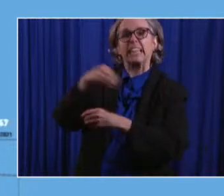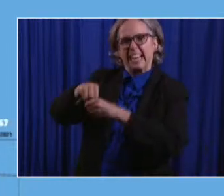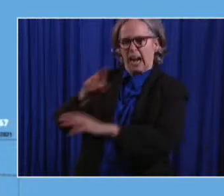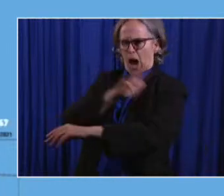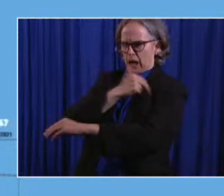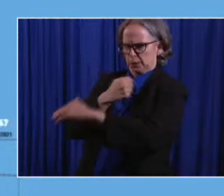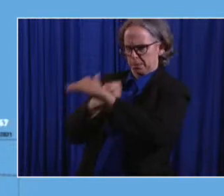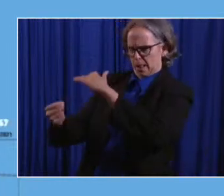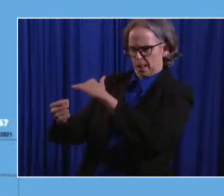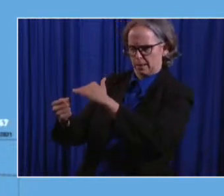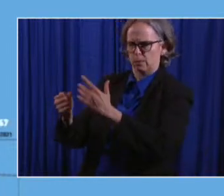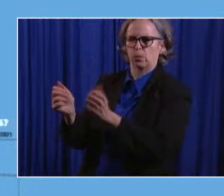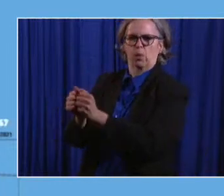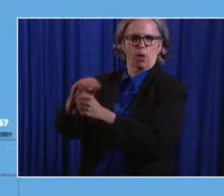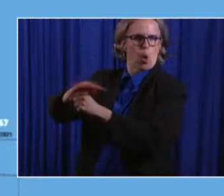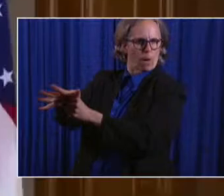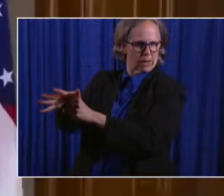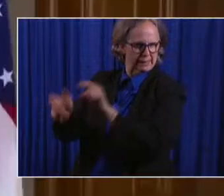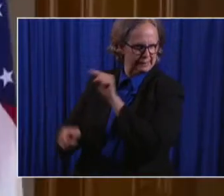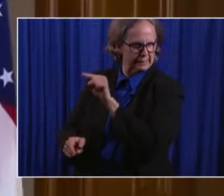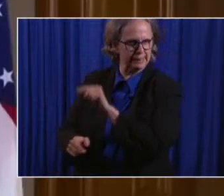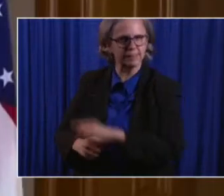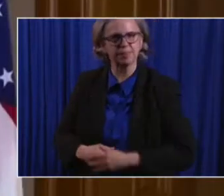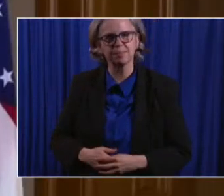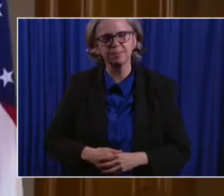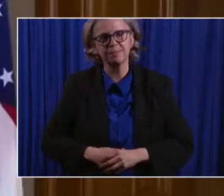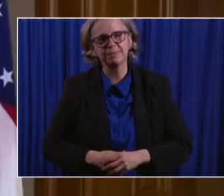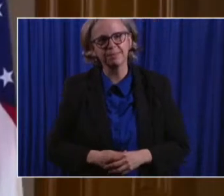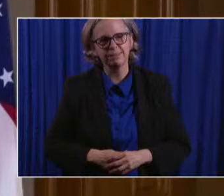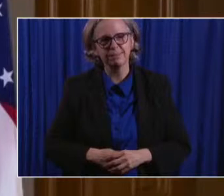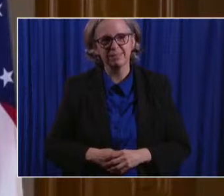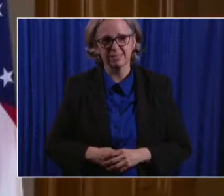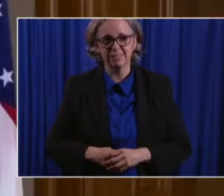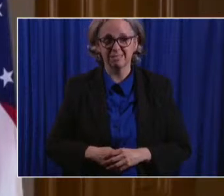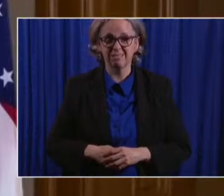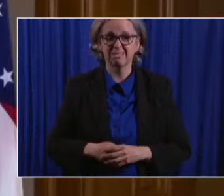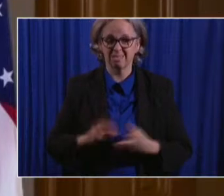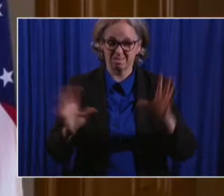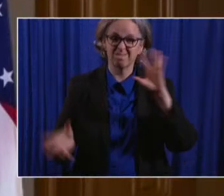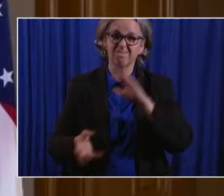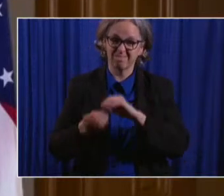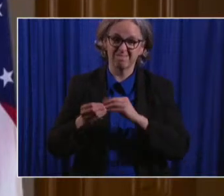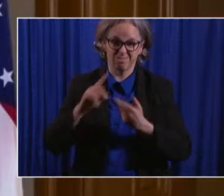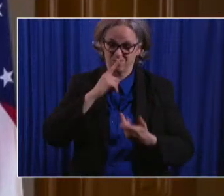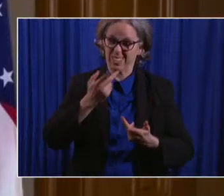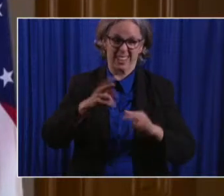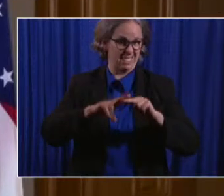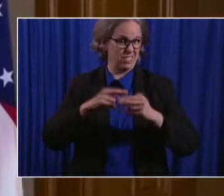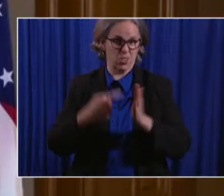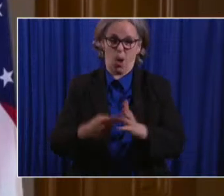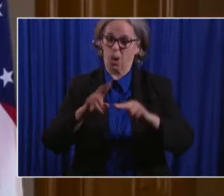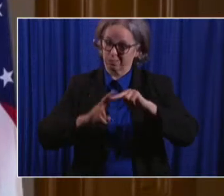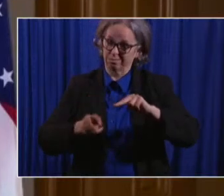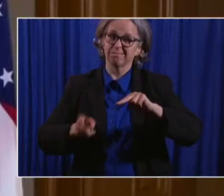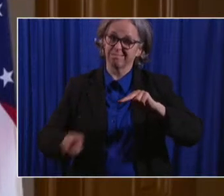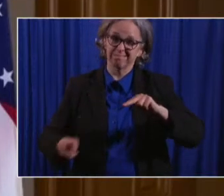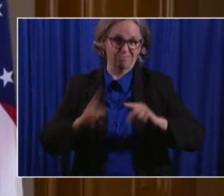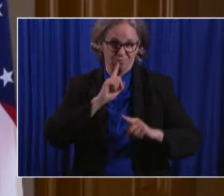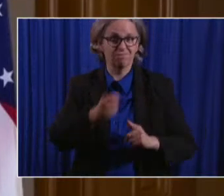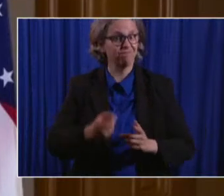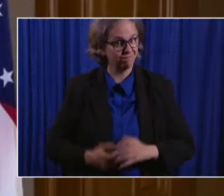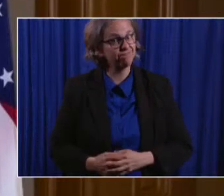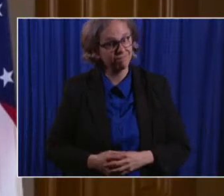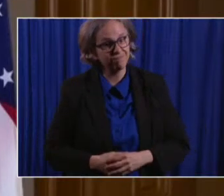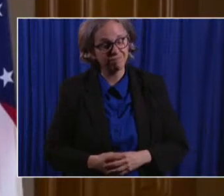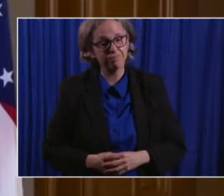767. So that is obviously a number that's been coming down. We're very happy about that as well. Any other numbers